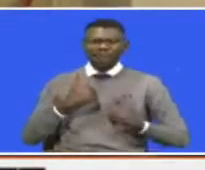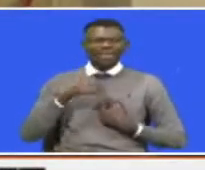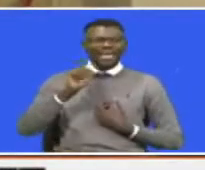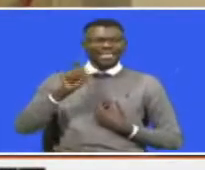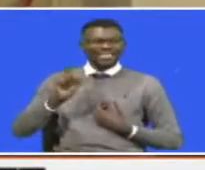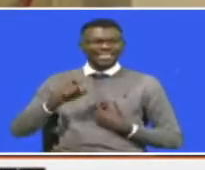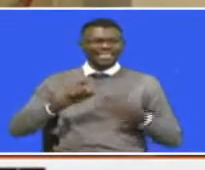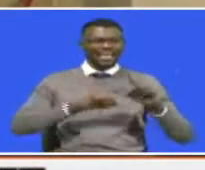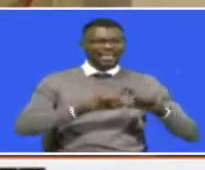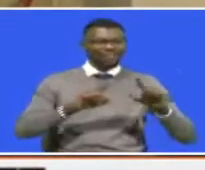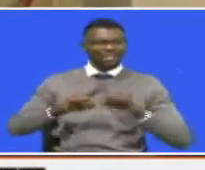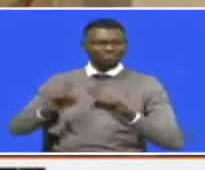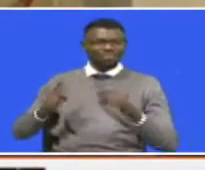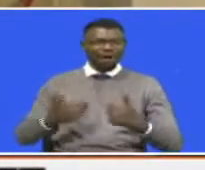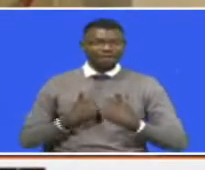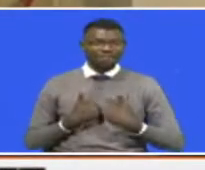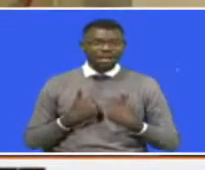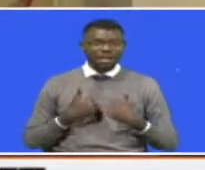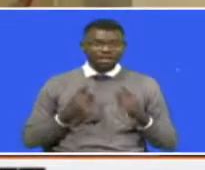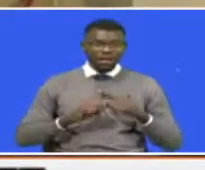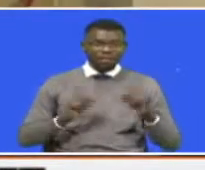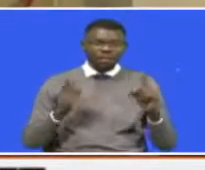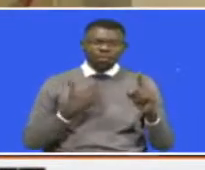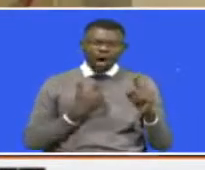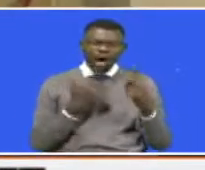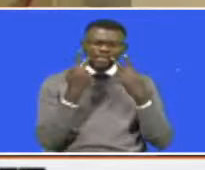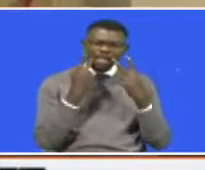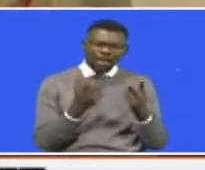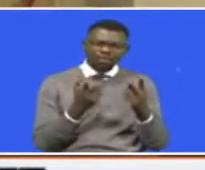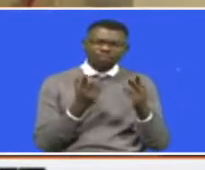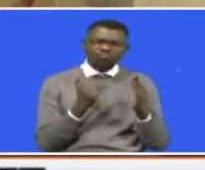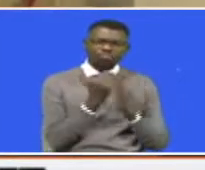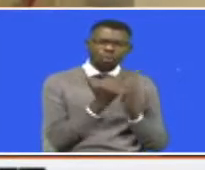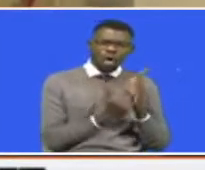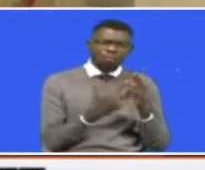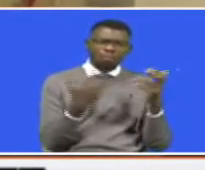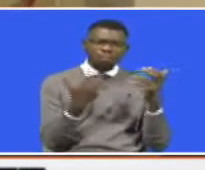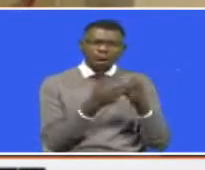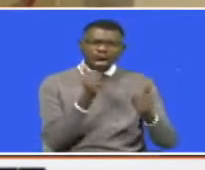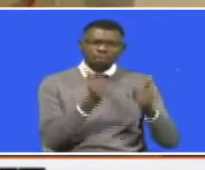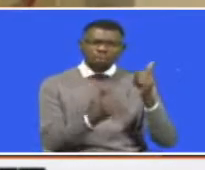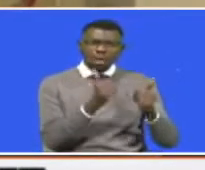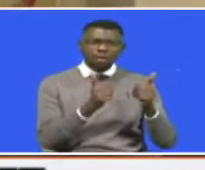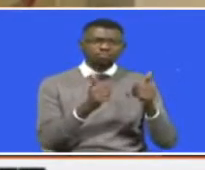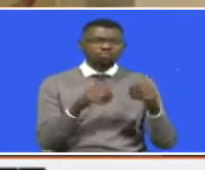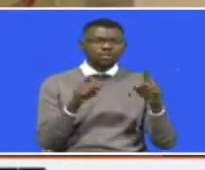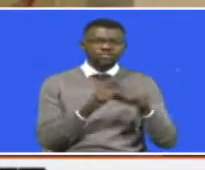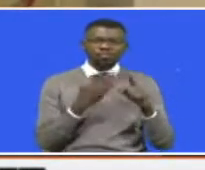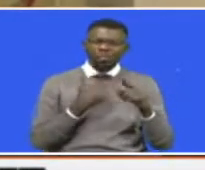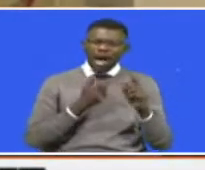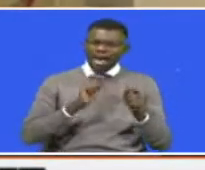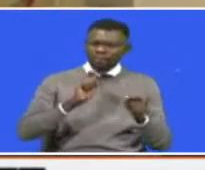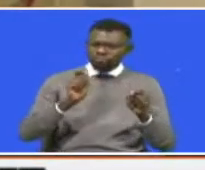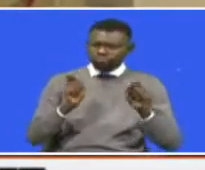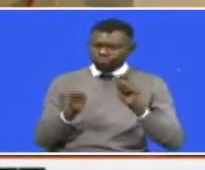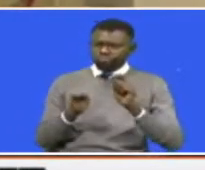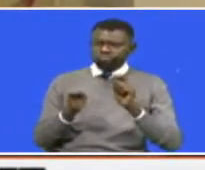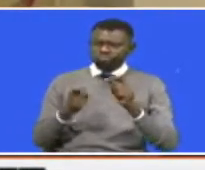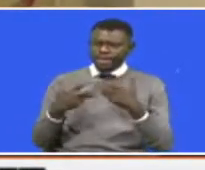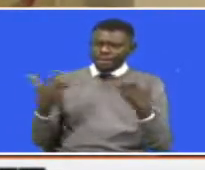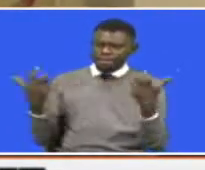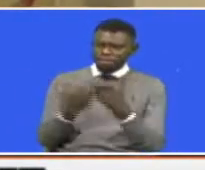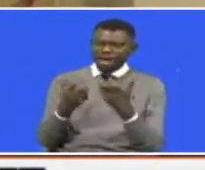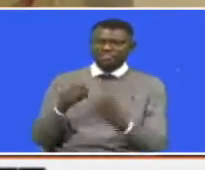ipi inafaa, mikakati ipi. Ile inaitwa una customize. In English they say you